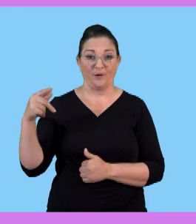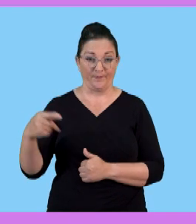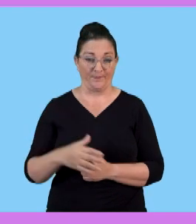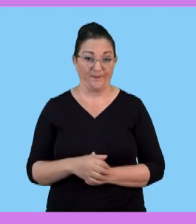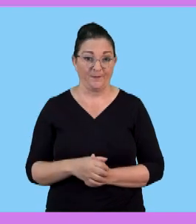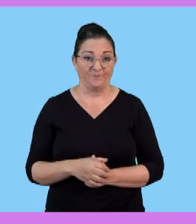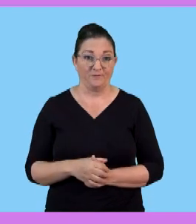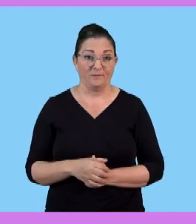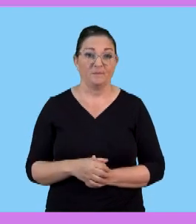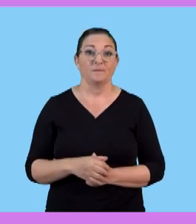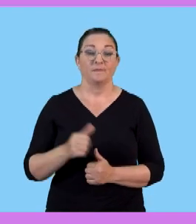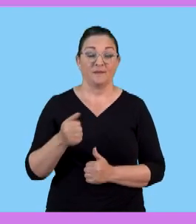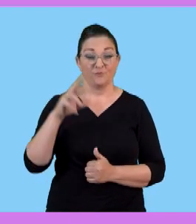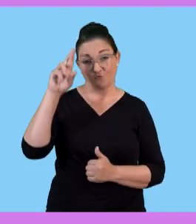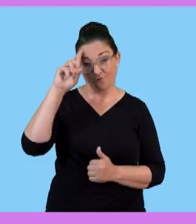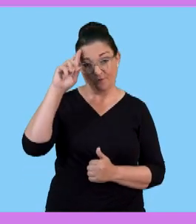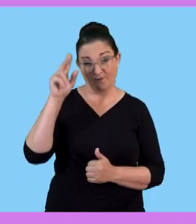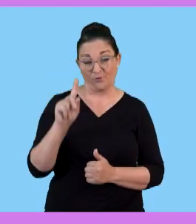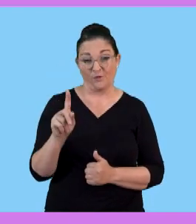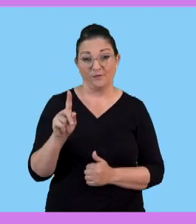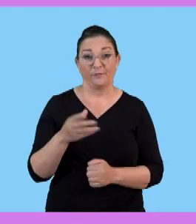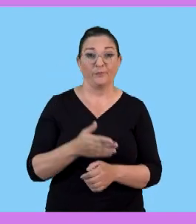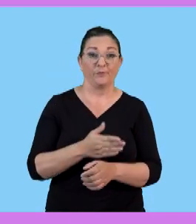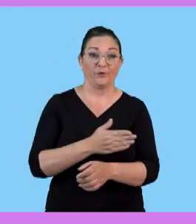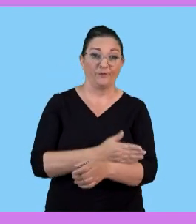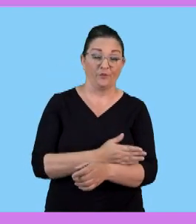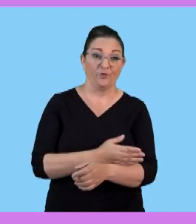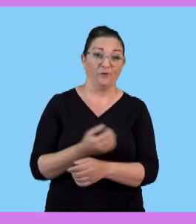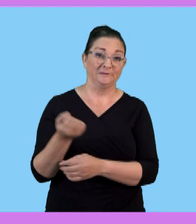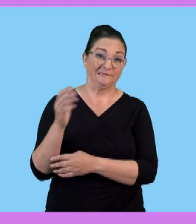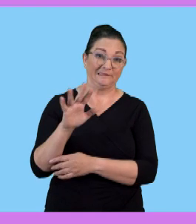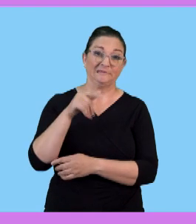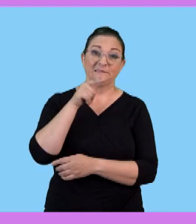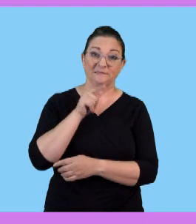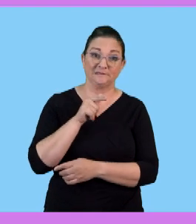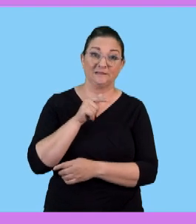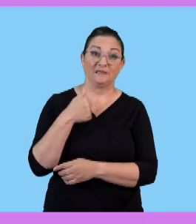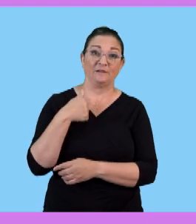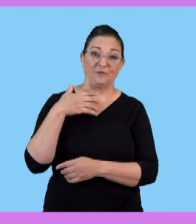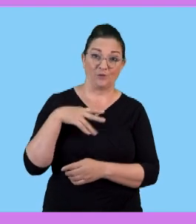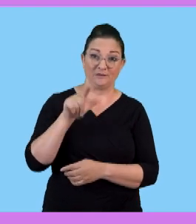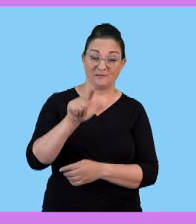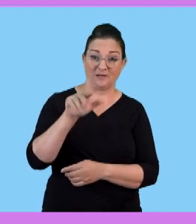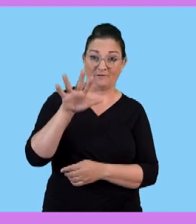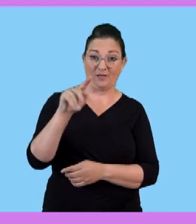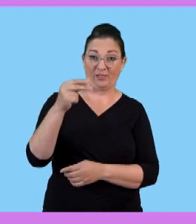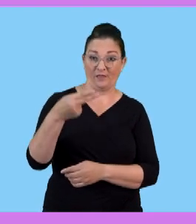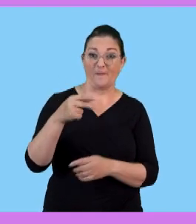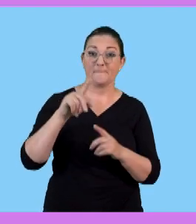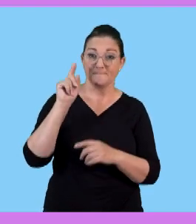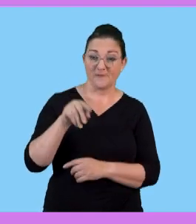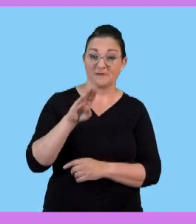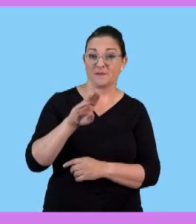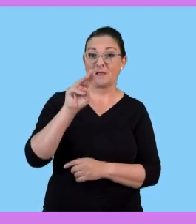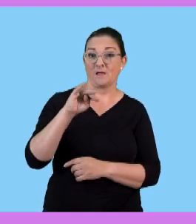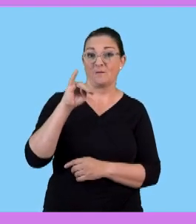9,2344 kilograms. Guys, quickly, remember in the previous slide we determined in order to be on the 75th percentile, you must